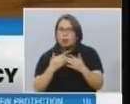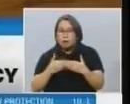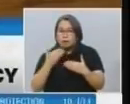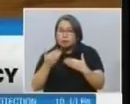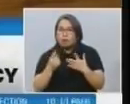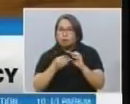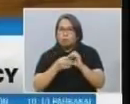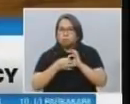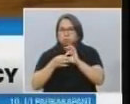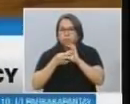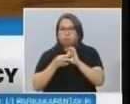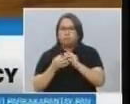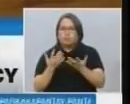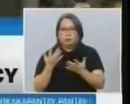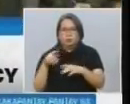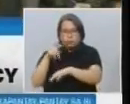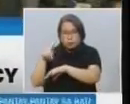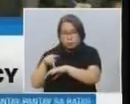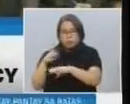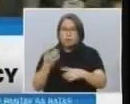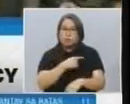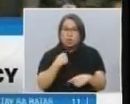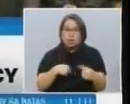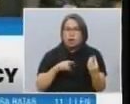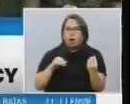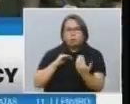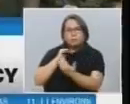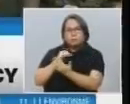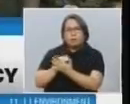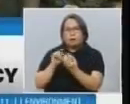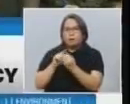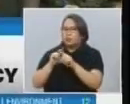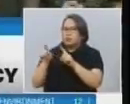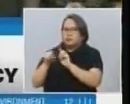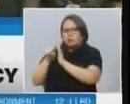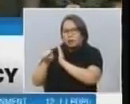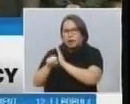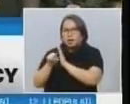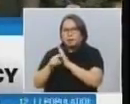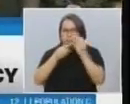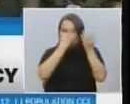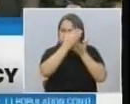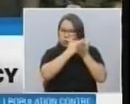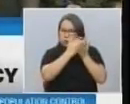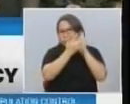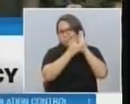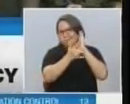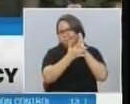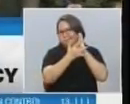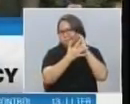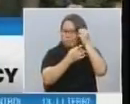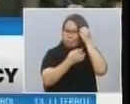our nations on the war against transnational crimes. Our shared intelligence led to the